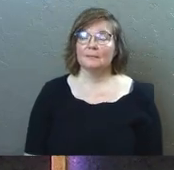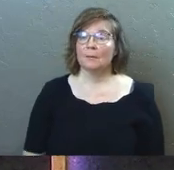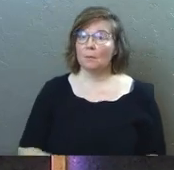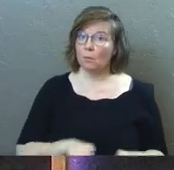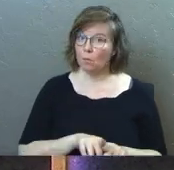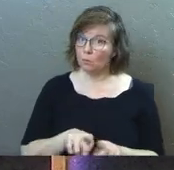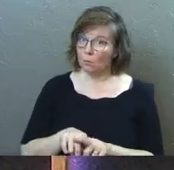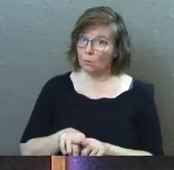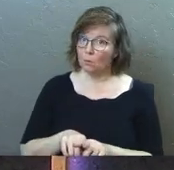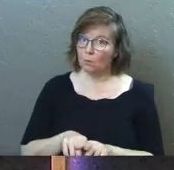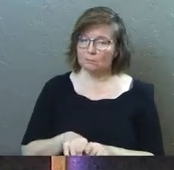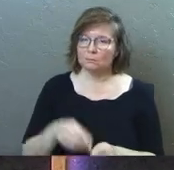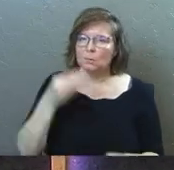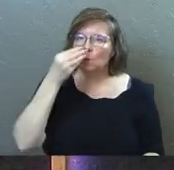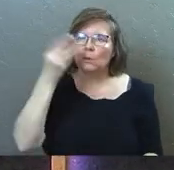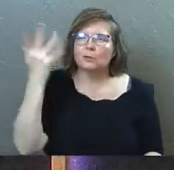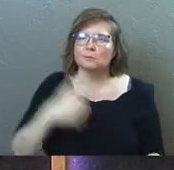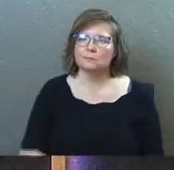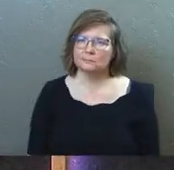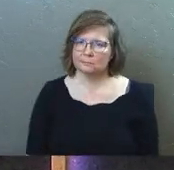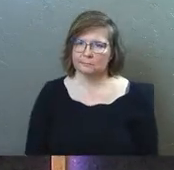But also, who cares?